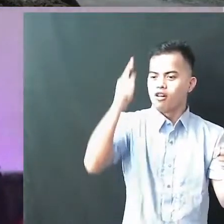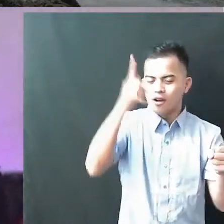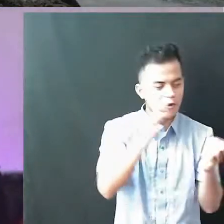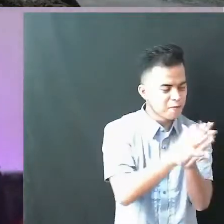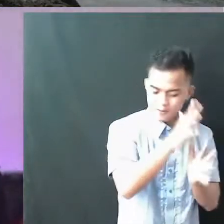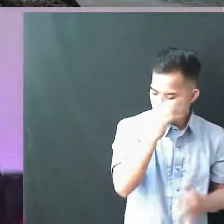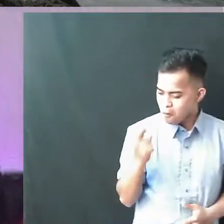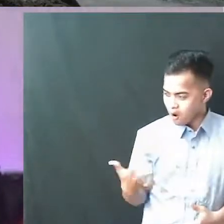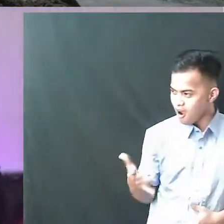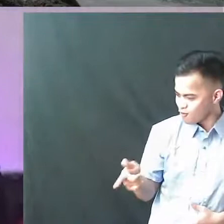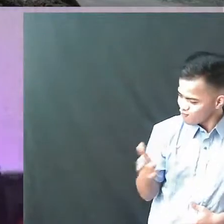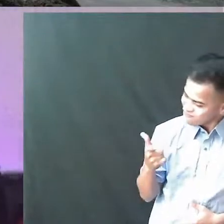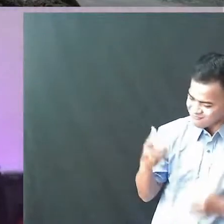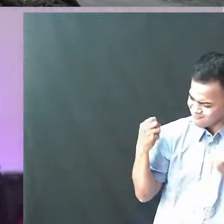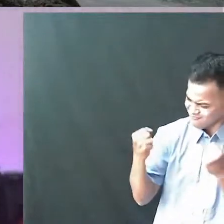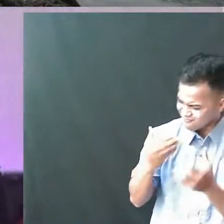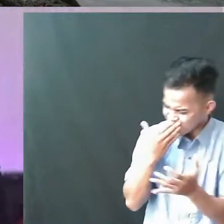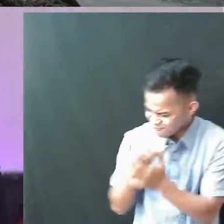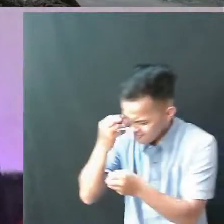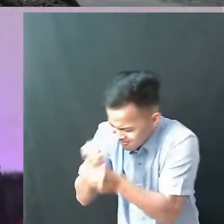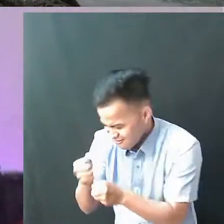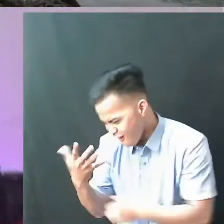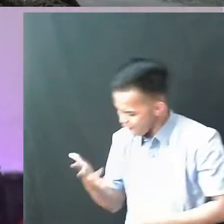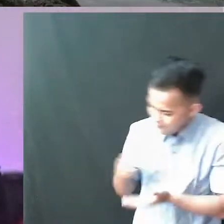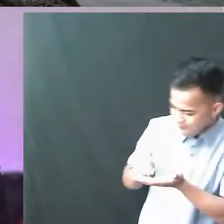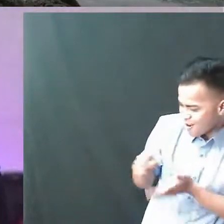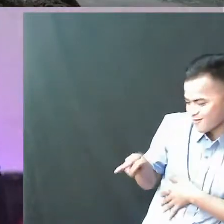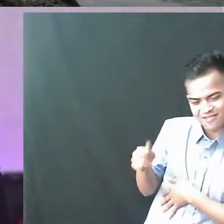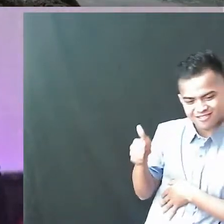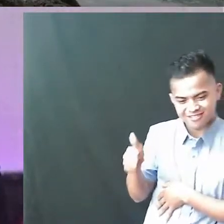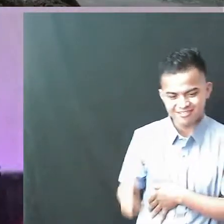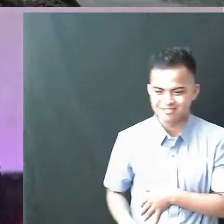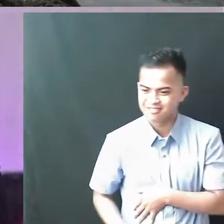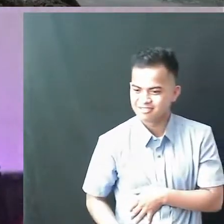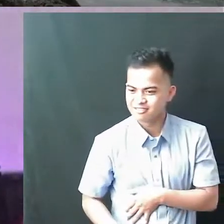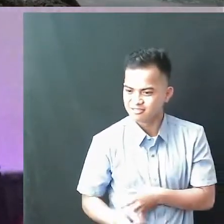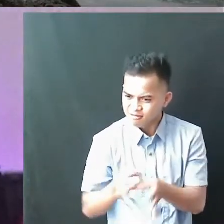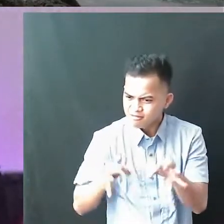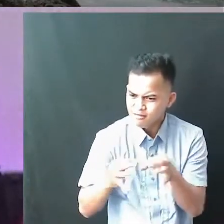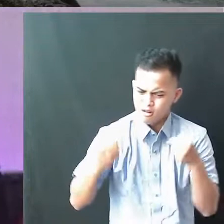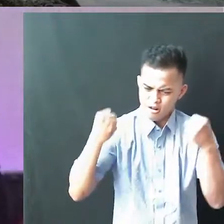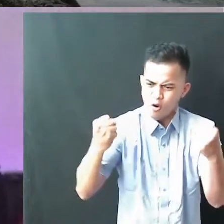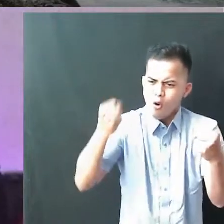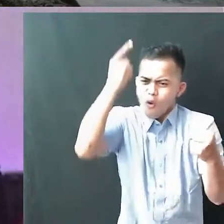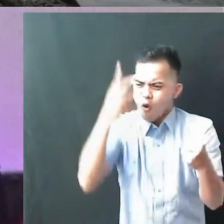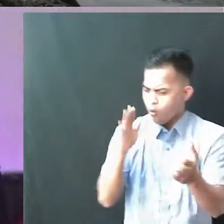Be concerned and hold fast to that which is good, and God will be